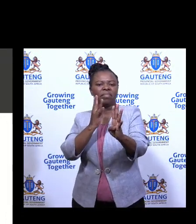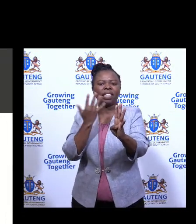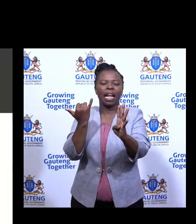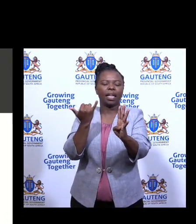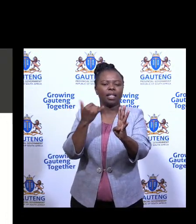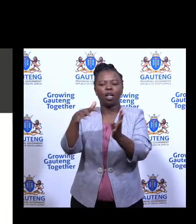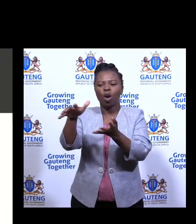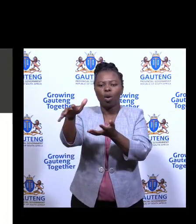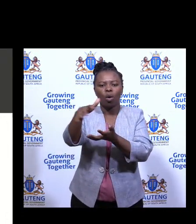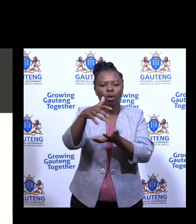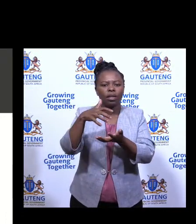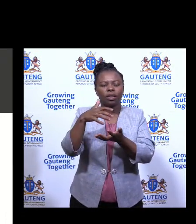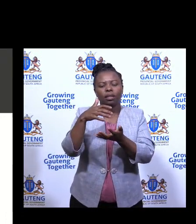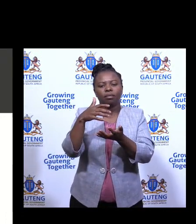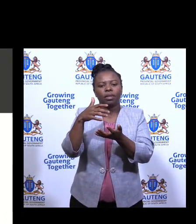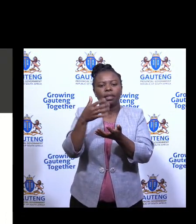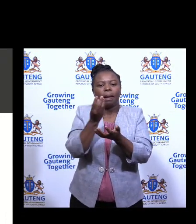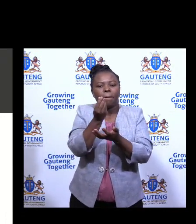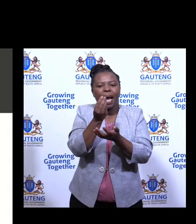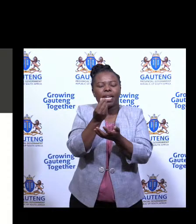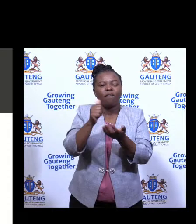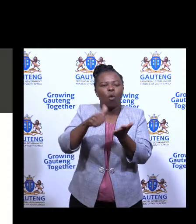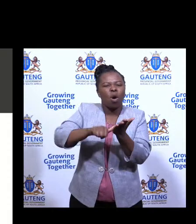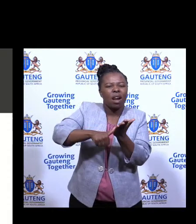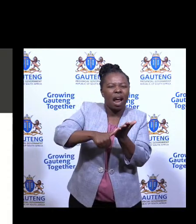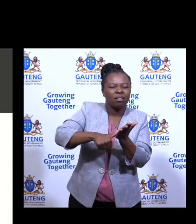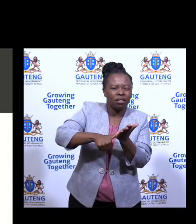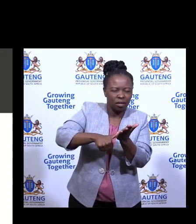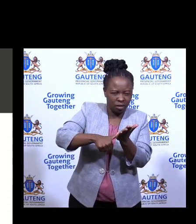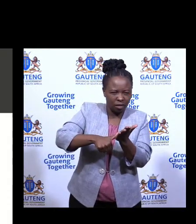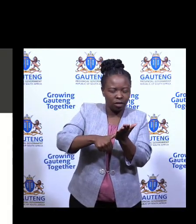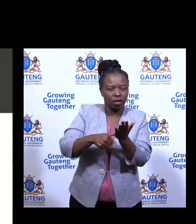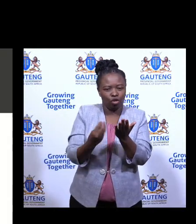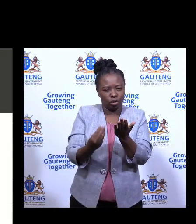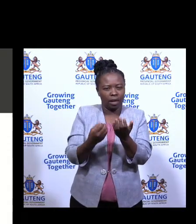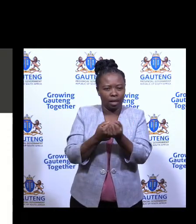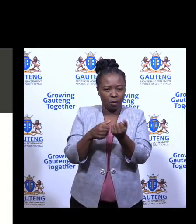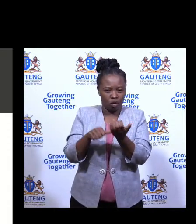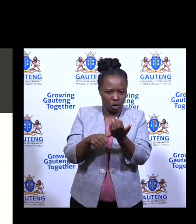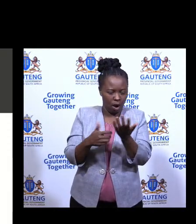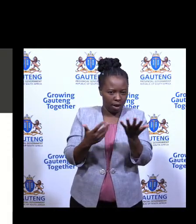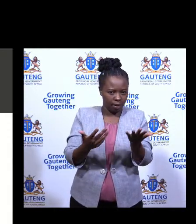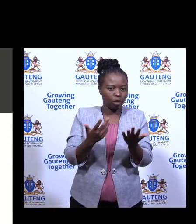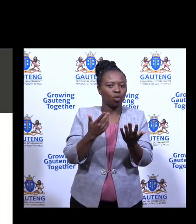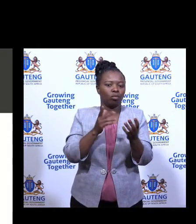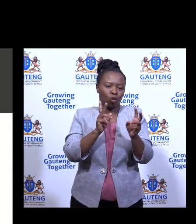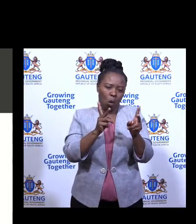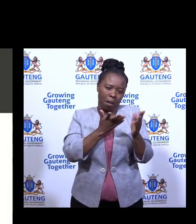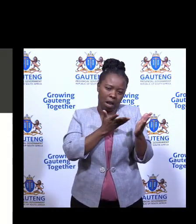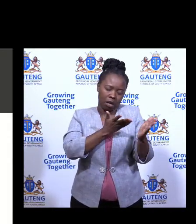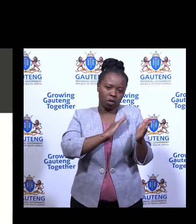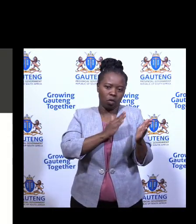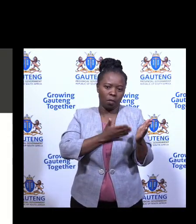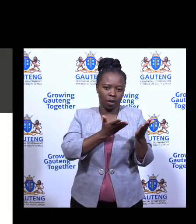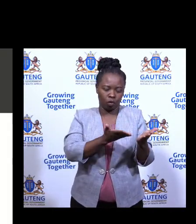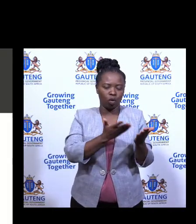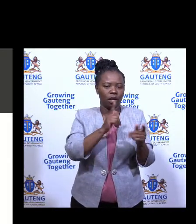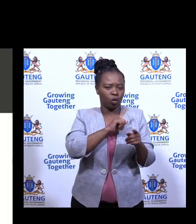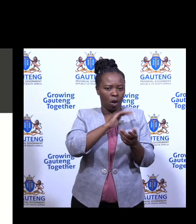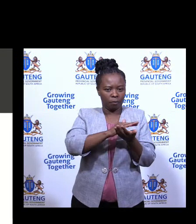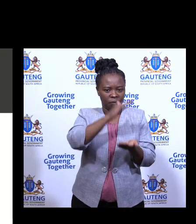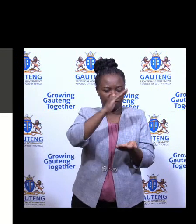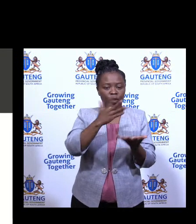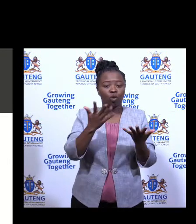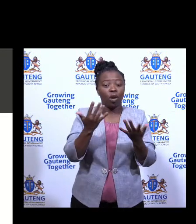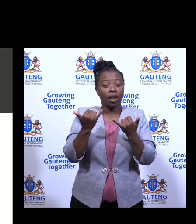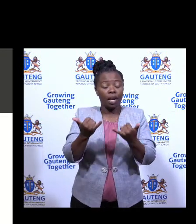collect child support grants. So some of the implications we're saying, and we'd like to point out over here, is that we would like to be able to see some